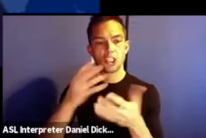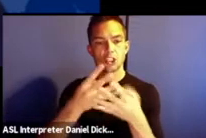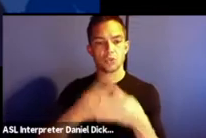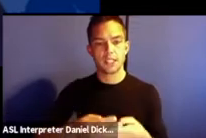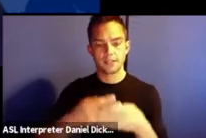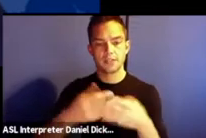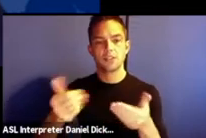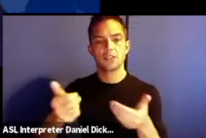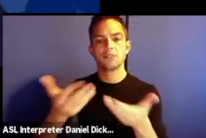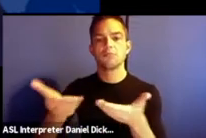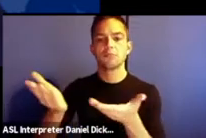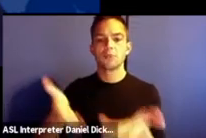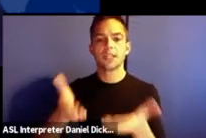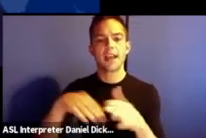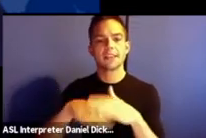to remote communities.